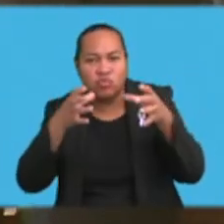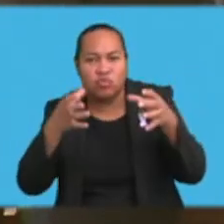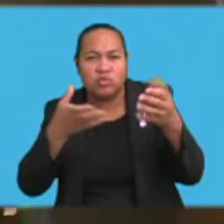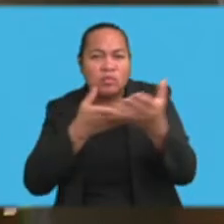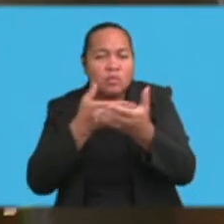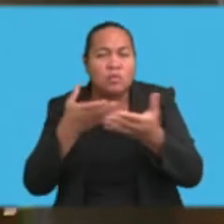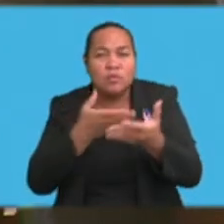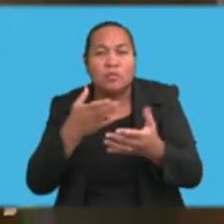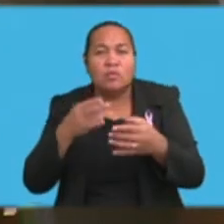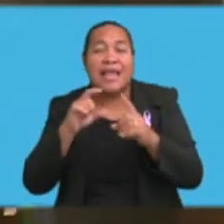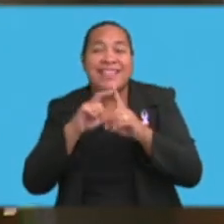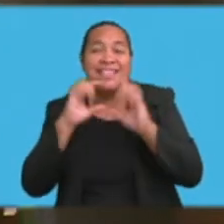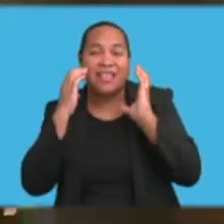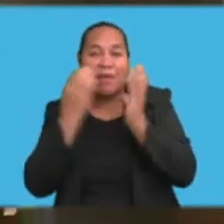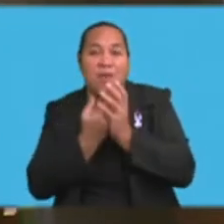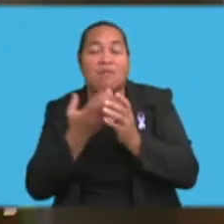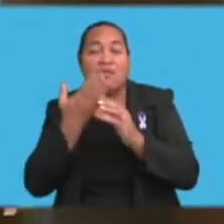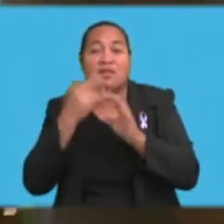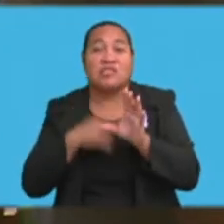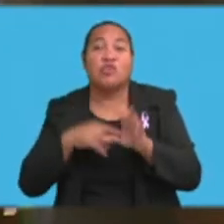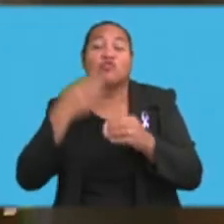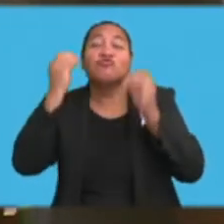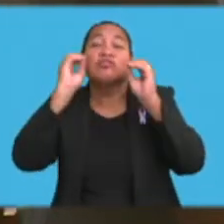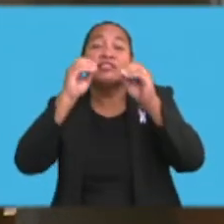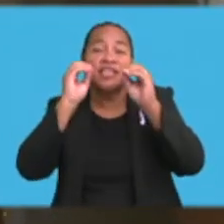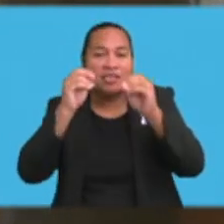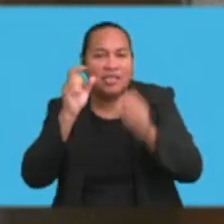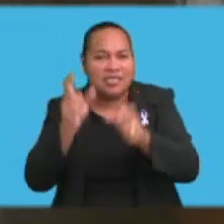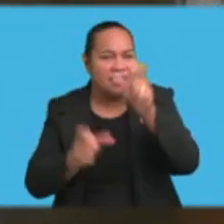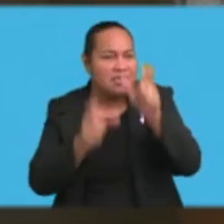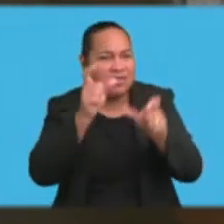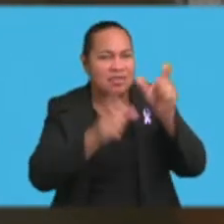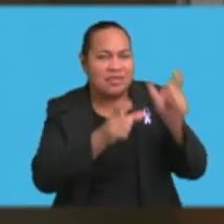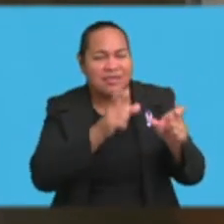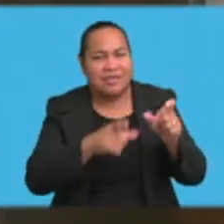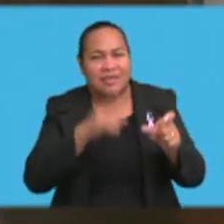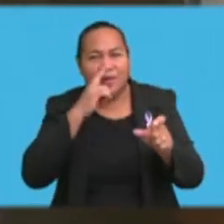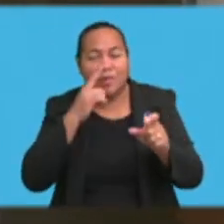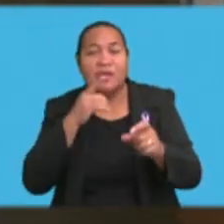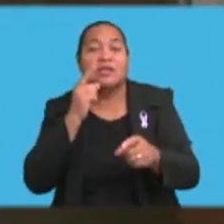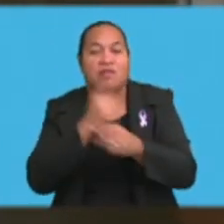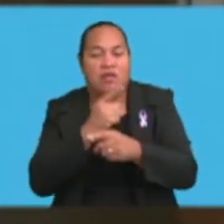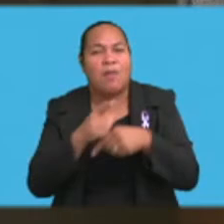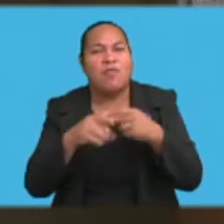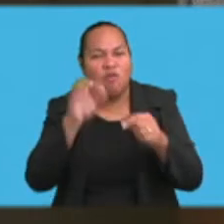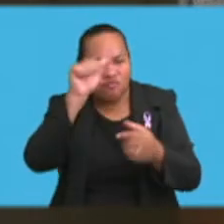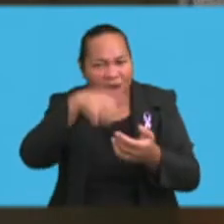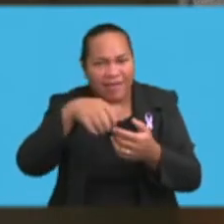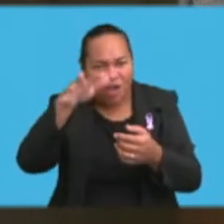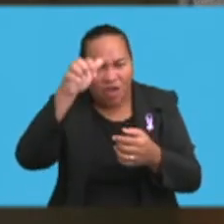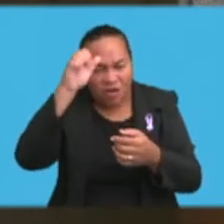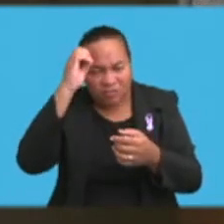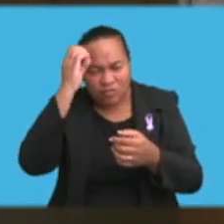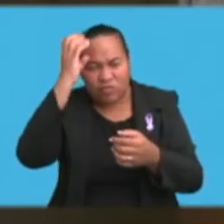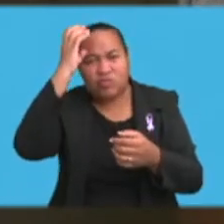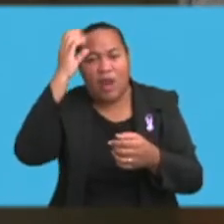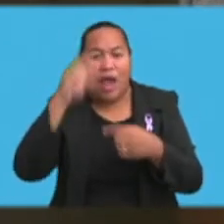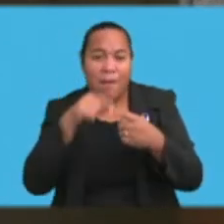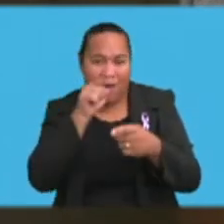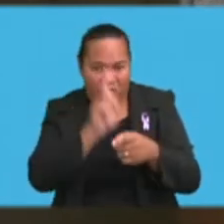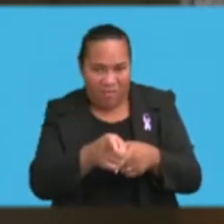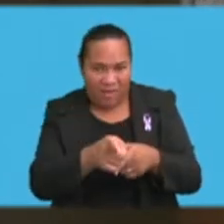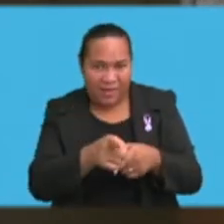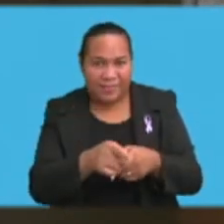teach stakeholders, to equip stakeholders with the right knowledge about asbestos. And from these meetings, we are